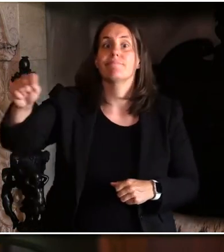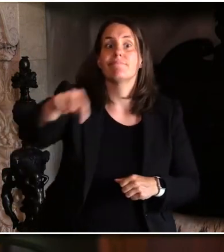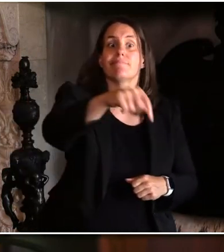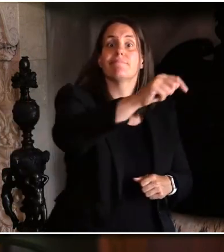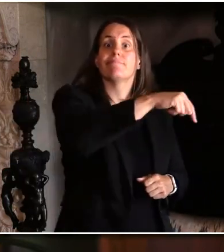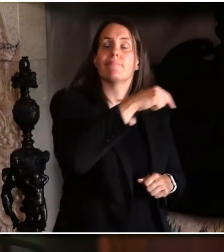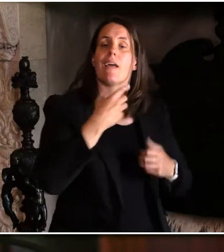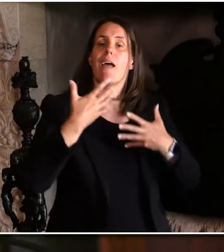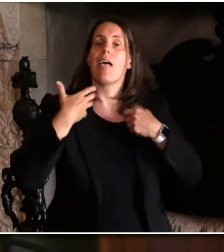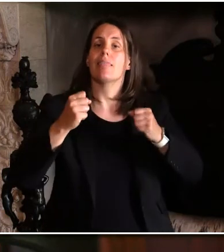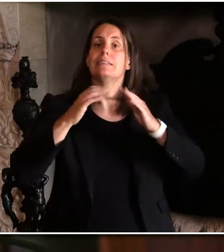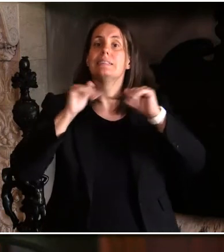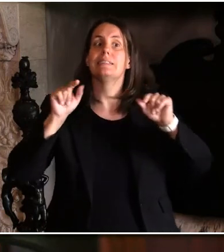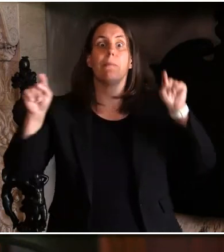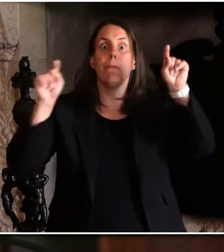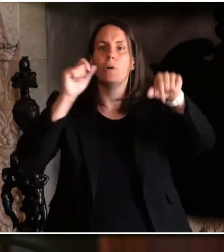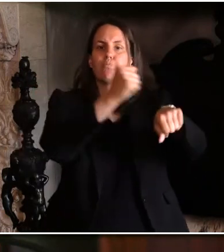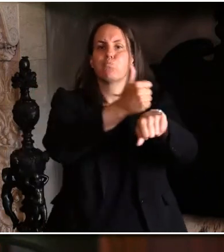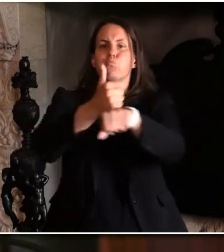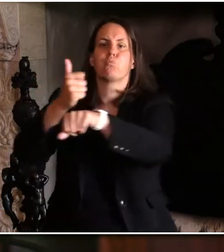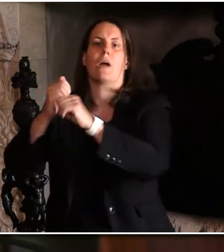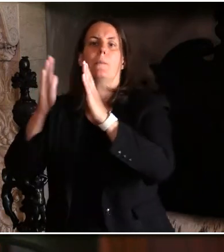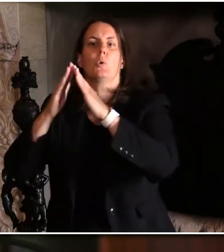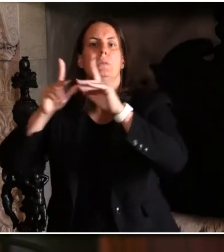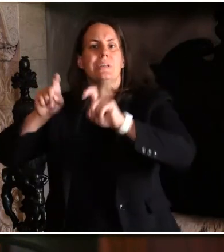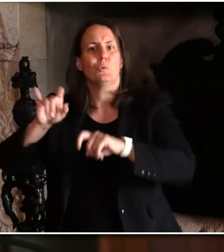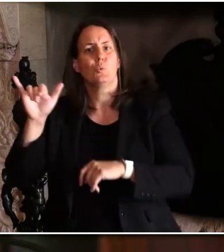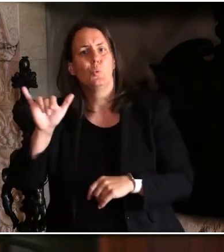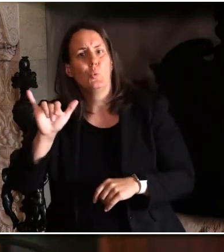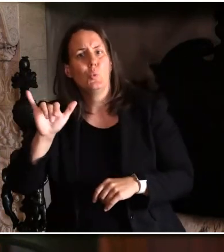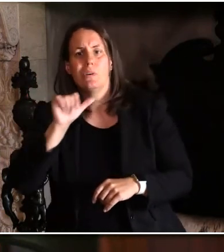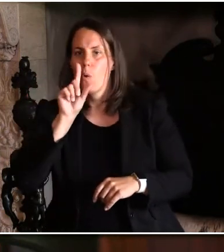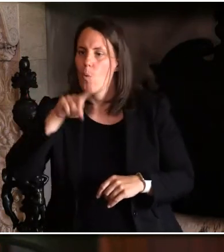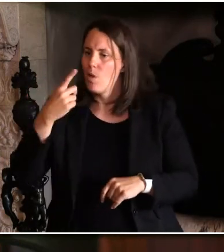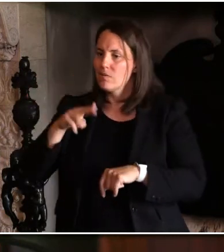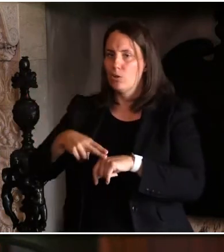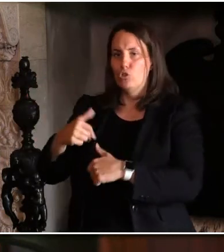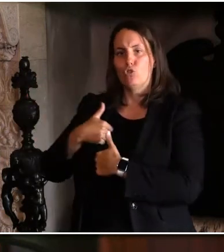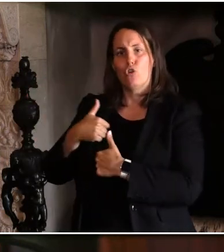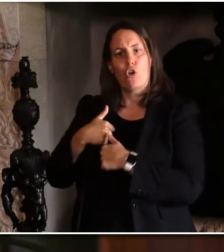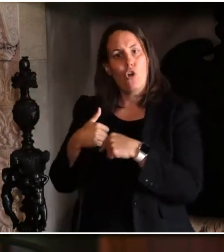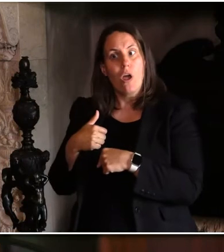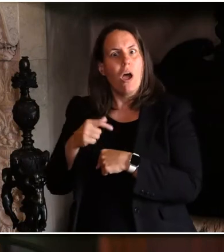own respiratory clinics. So as partners in this with local public health and with the state,